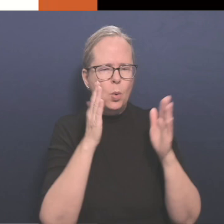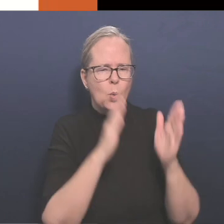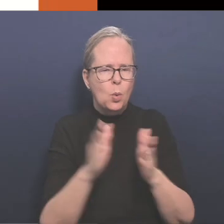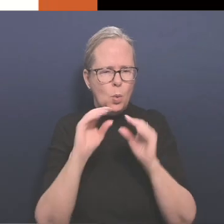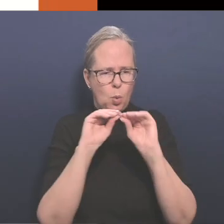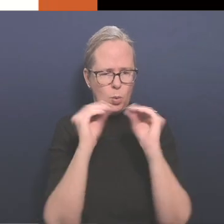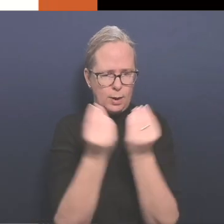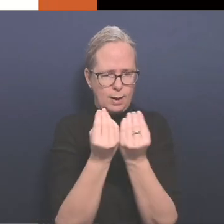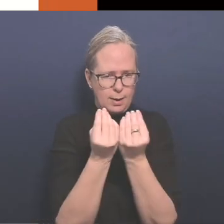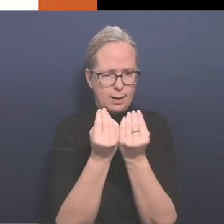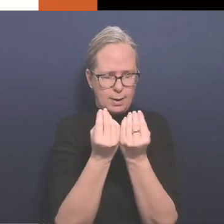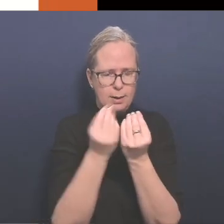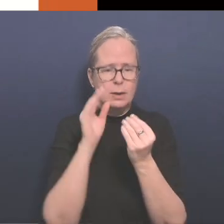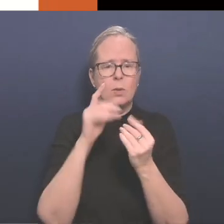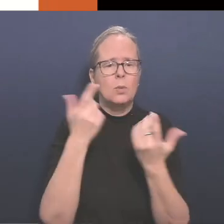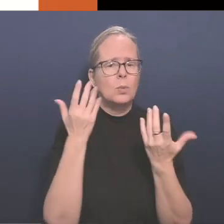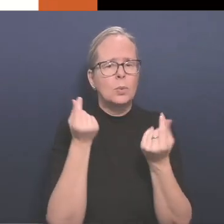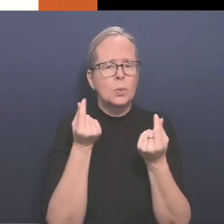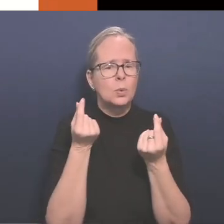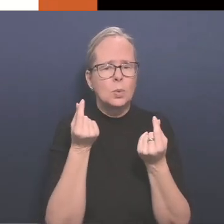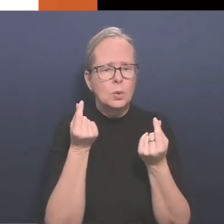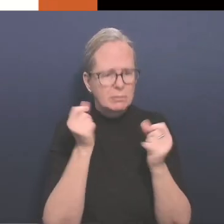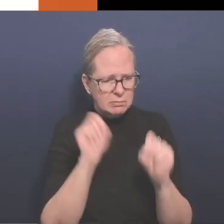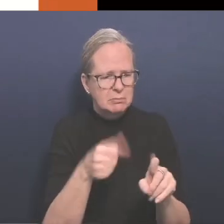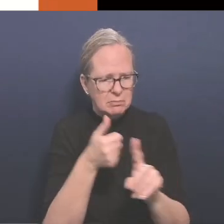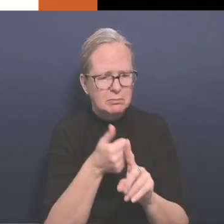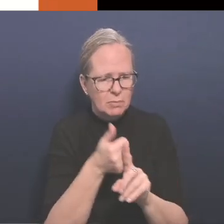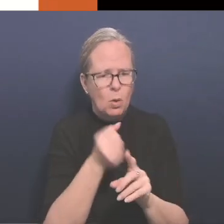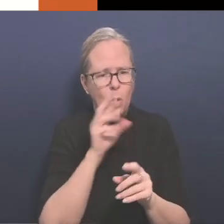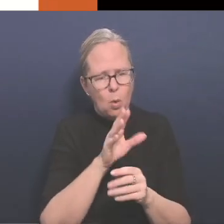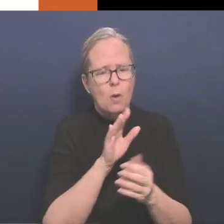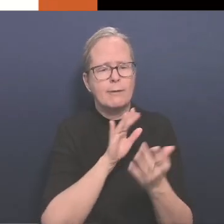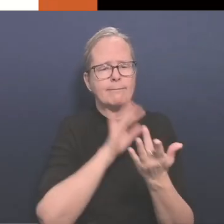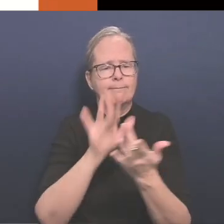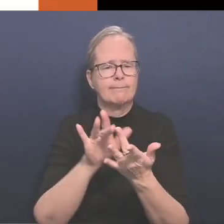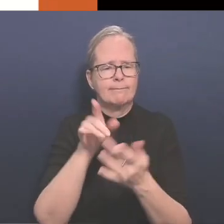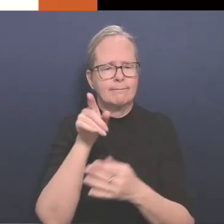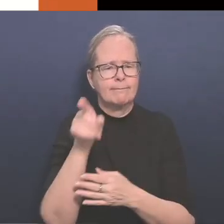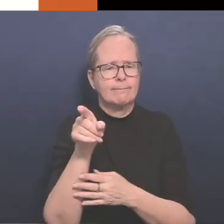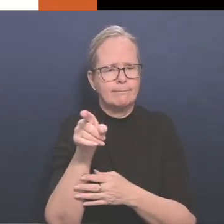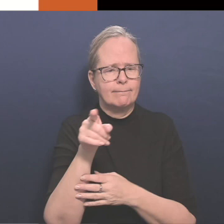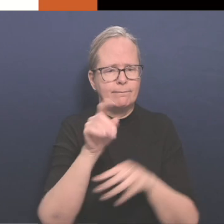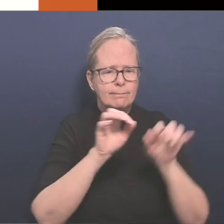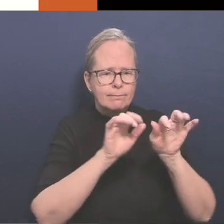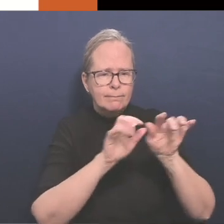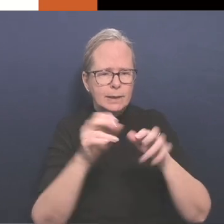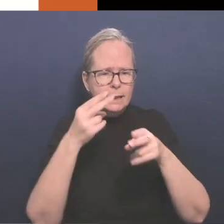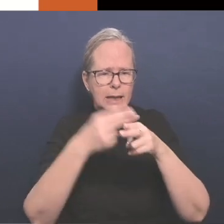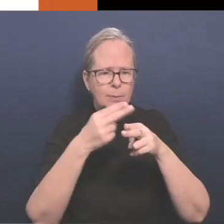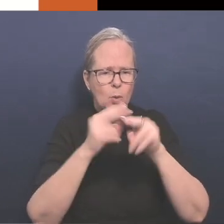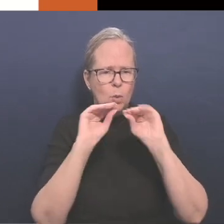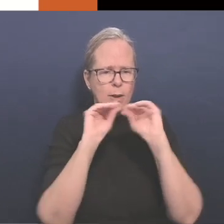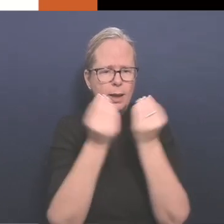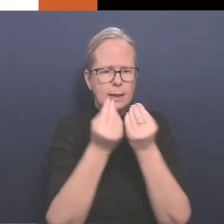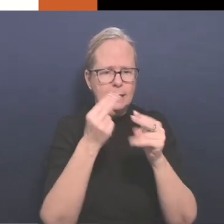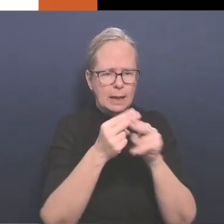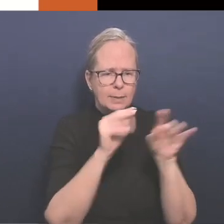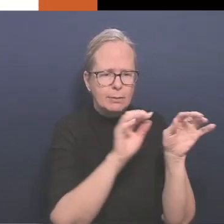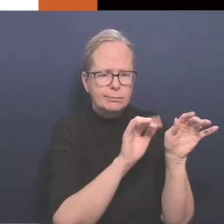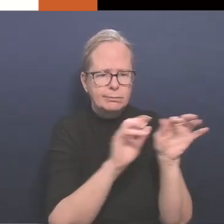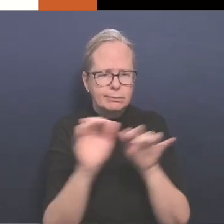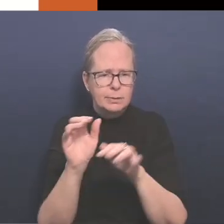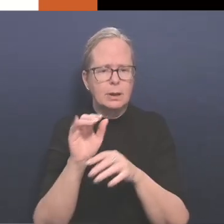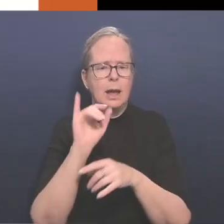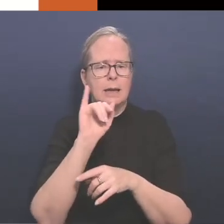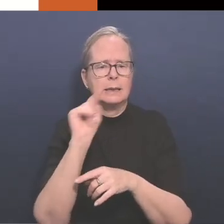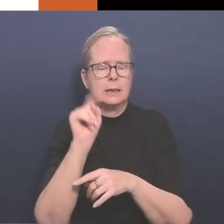elements of the Benefits Wayfinder. And what I'm going to do next is share my screen, and I'm going to be introducing you to a